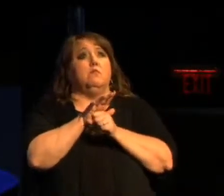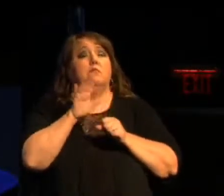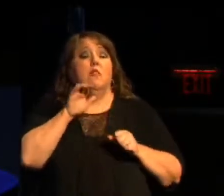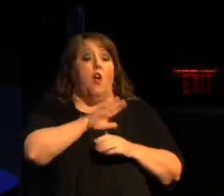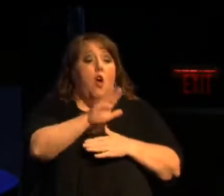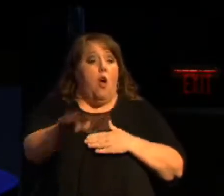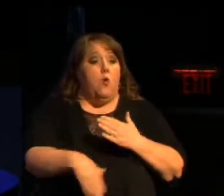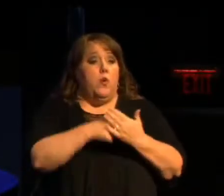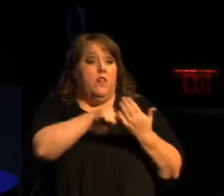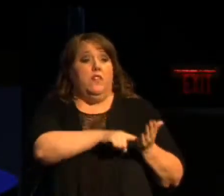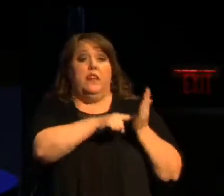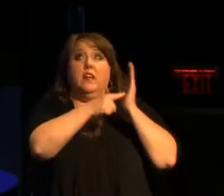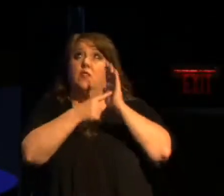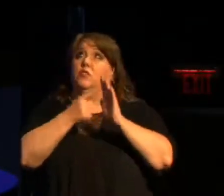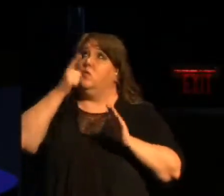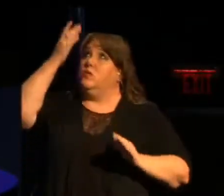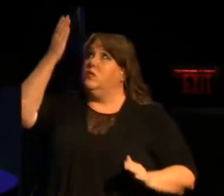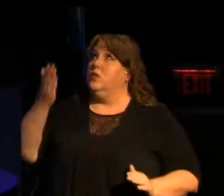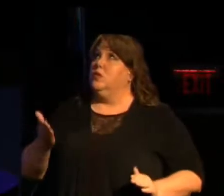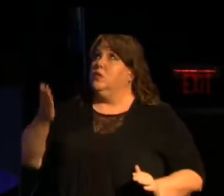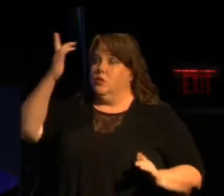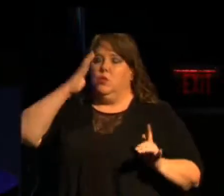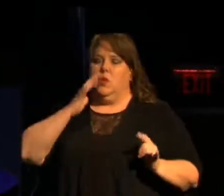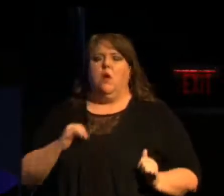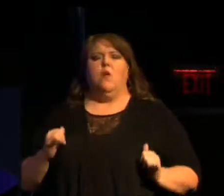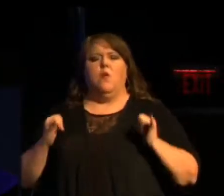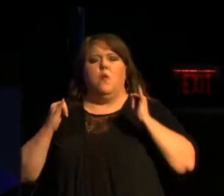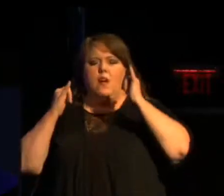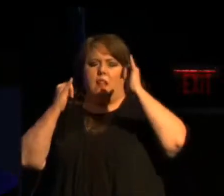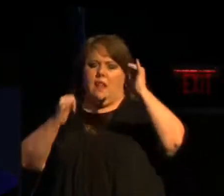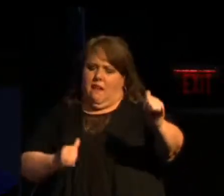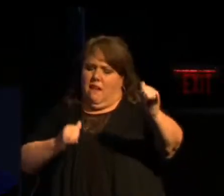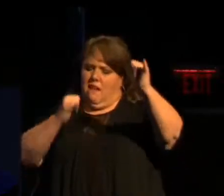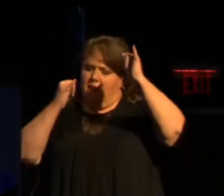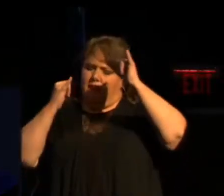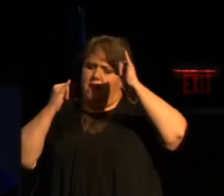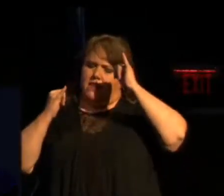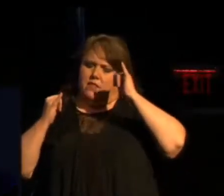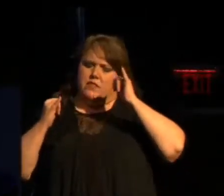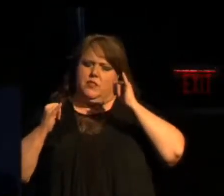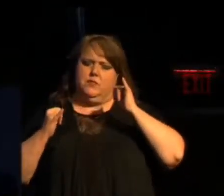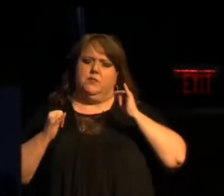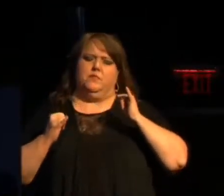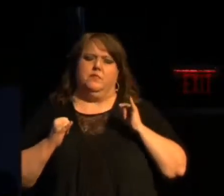If it all reveals your nature, so will I.